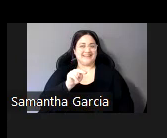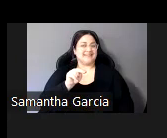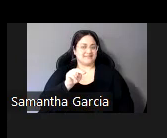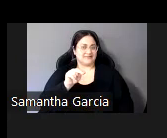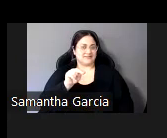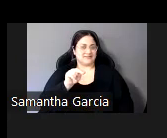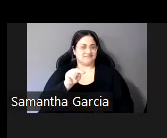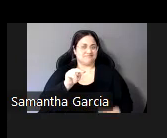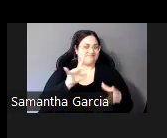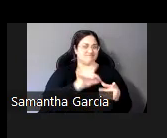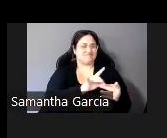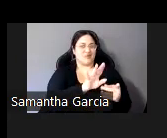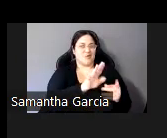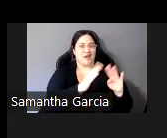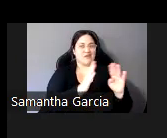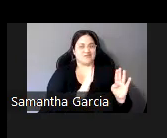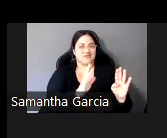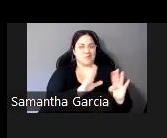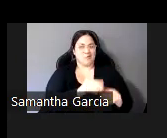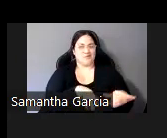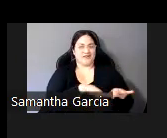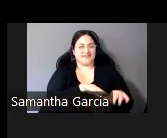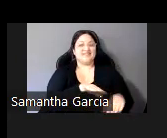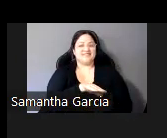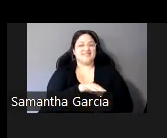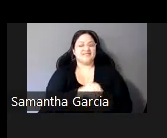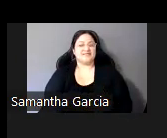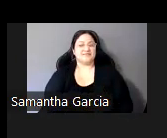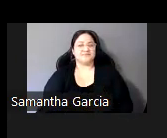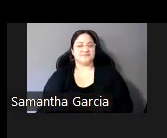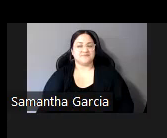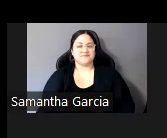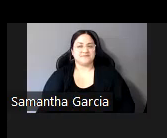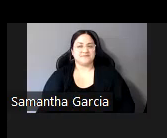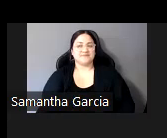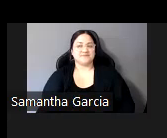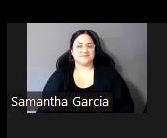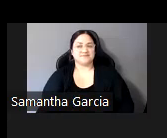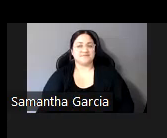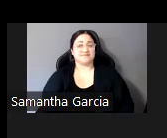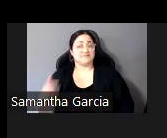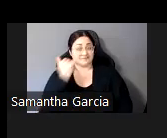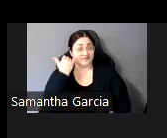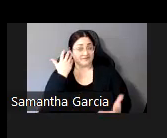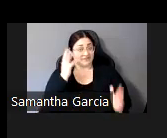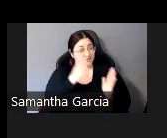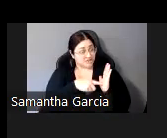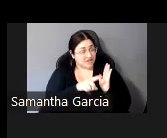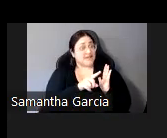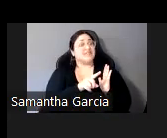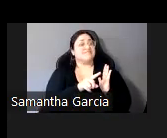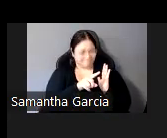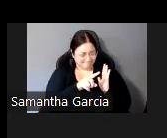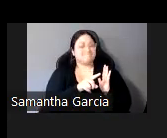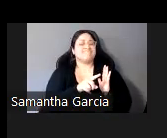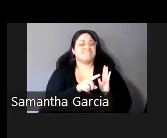victim after you've checked these or if you feel you have, it's best to